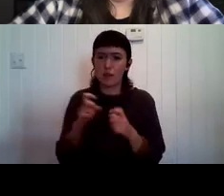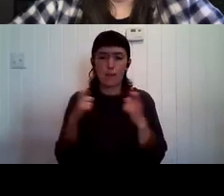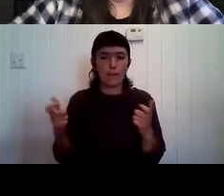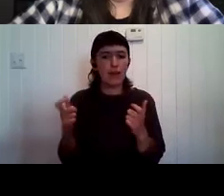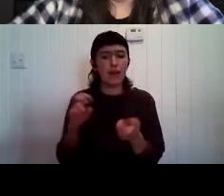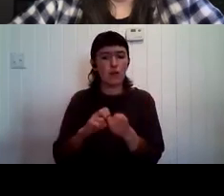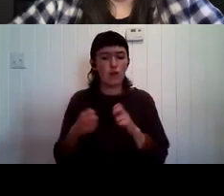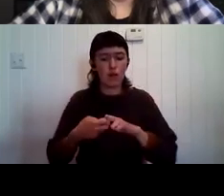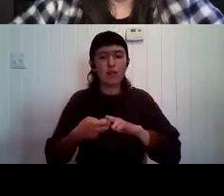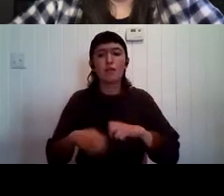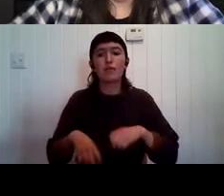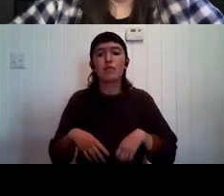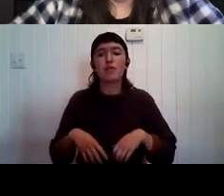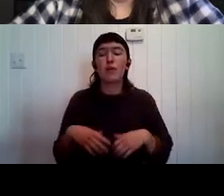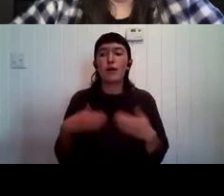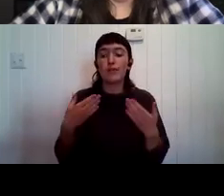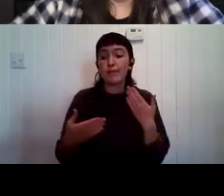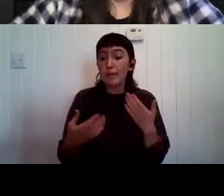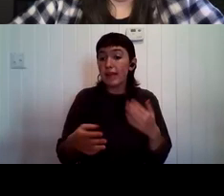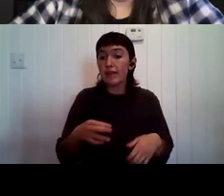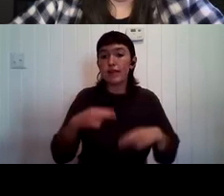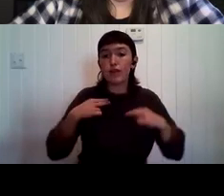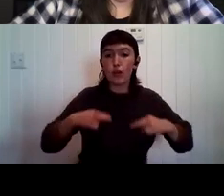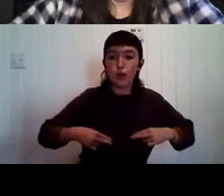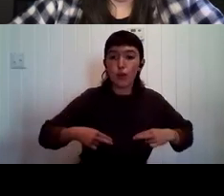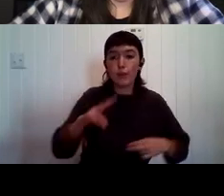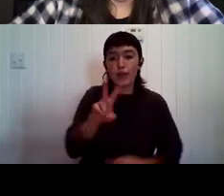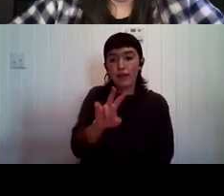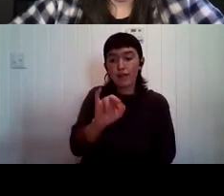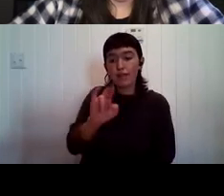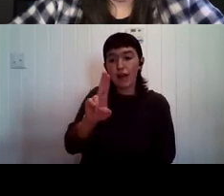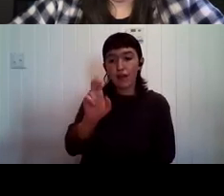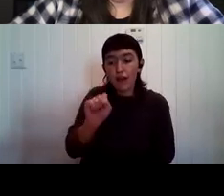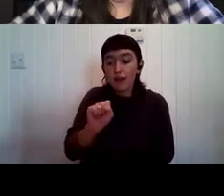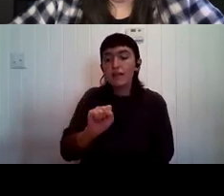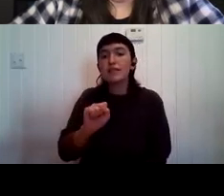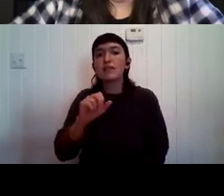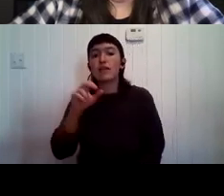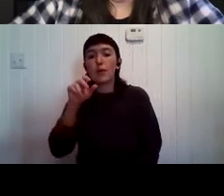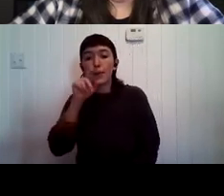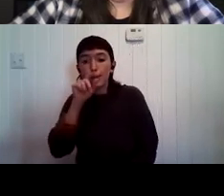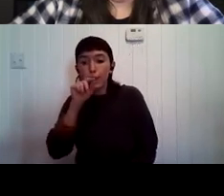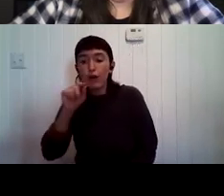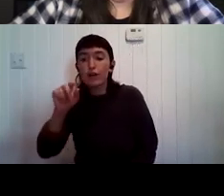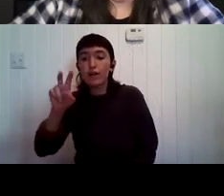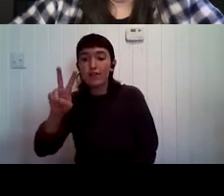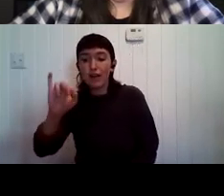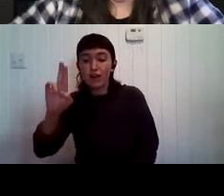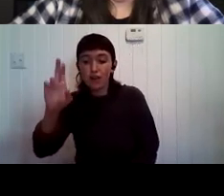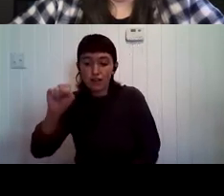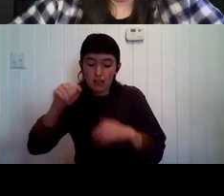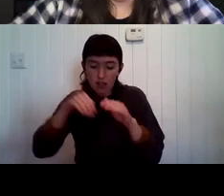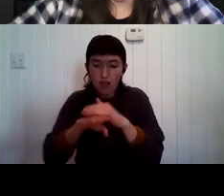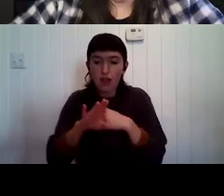into a pig flu virus enters into a pig, and they all mix and match and they come out as